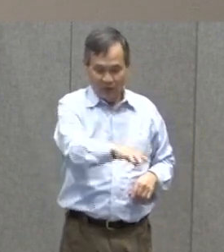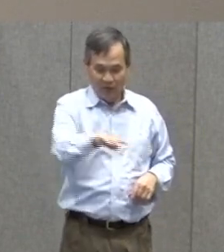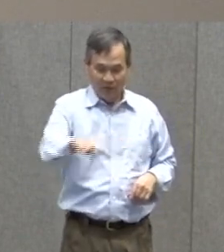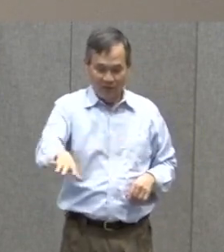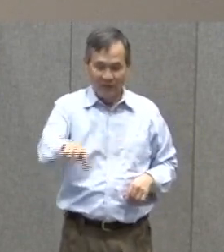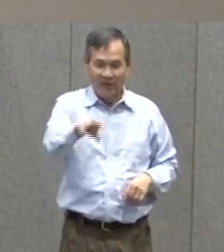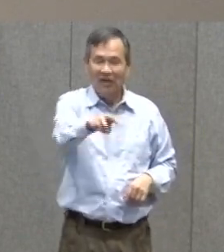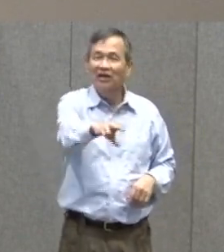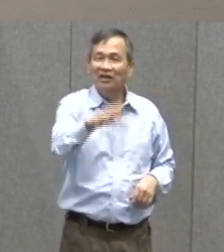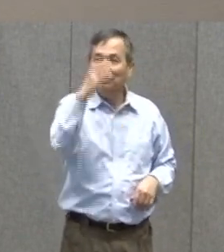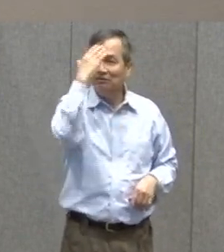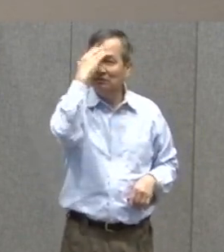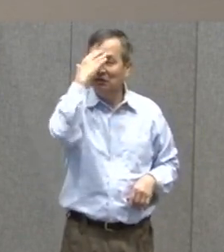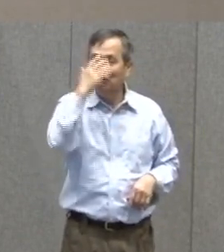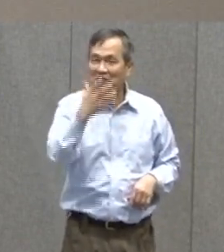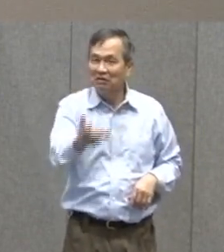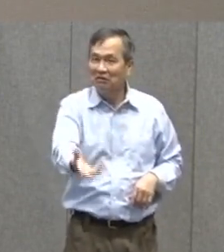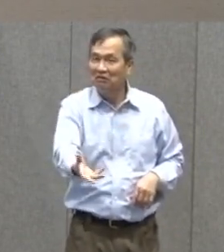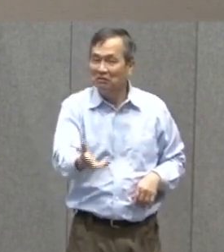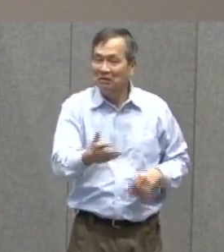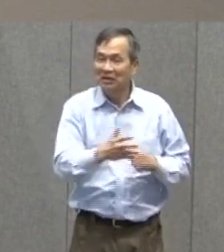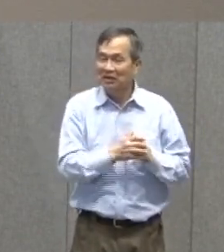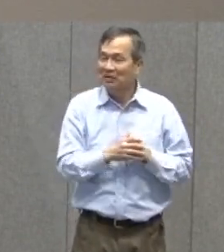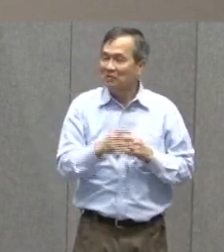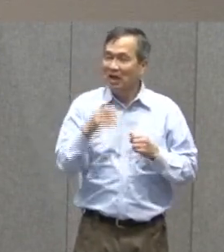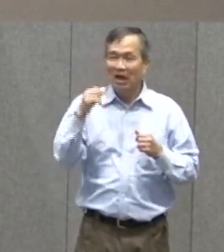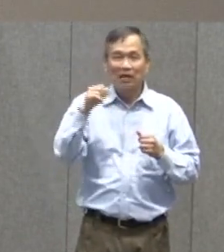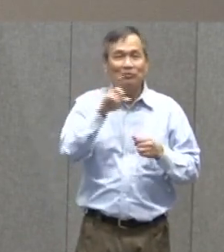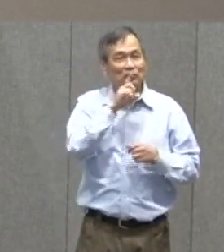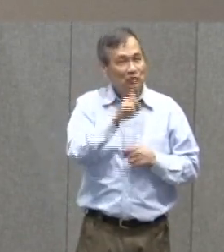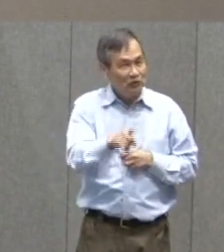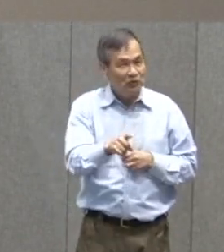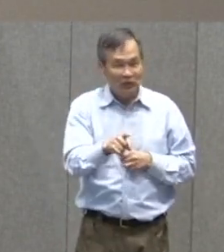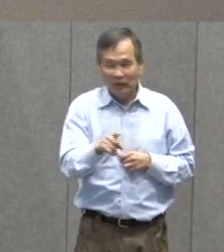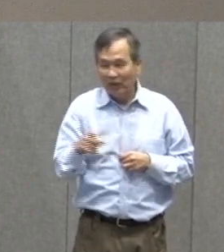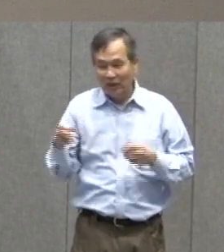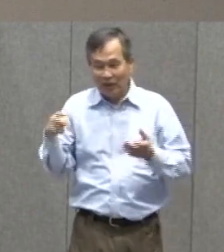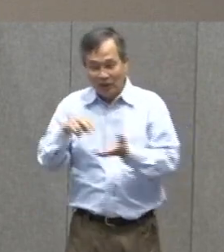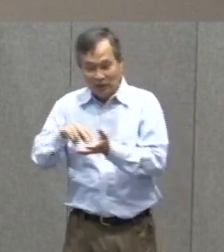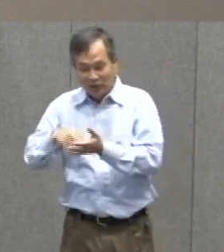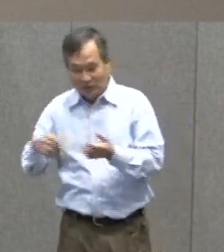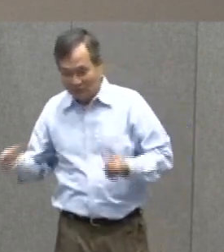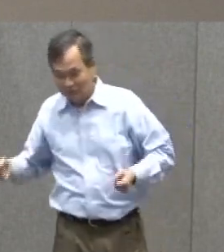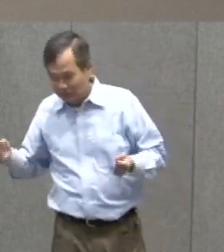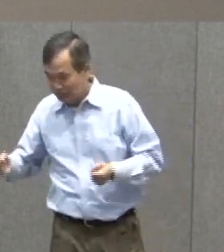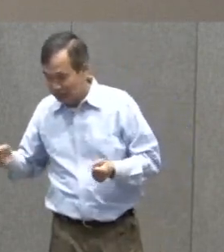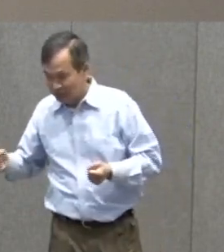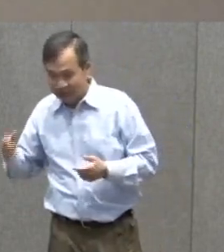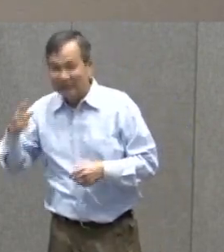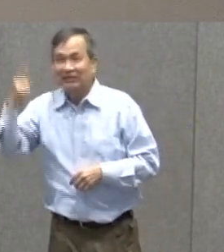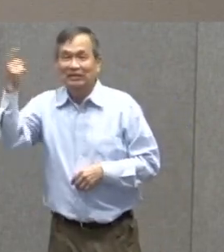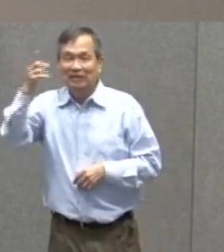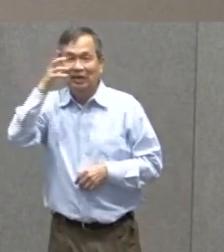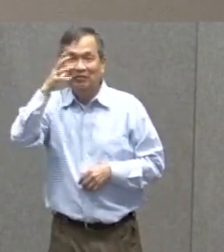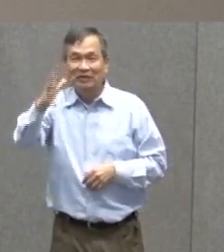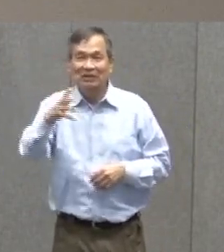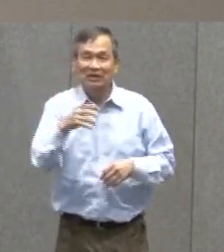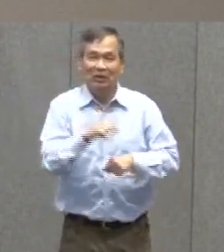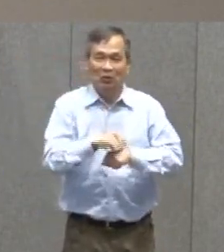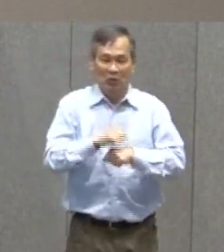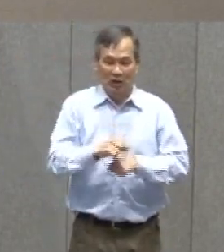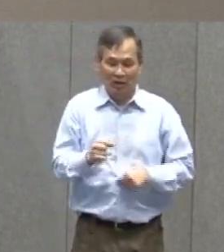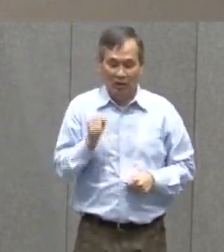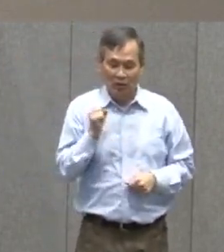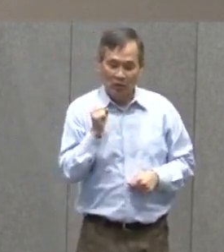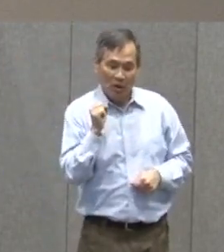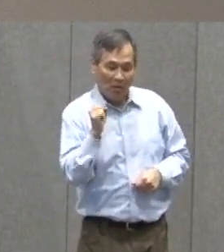she's jumping rope right now, but I'm sure that afterwards they would do some hopscotch. So you basically throw a pebble, and then you go